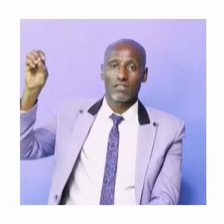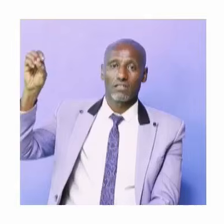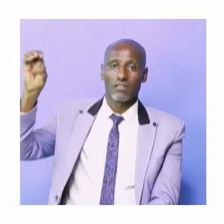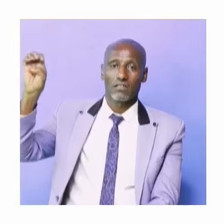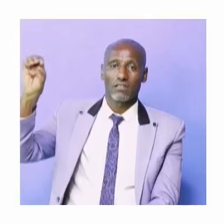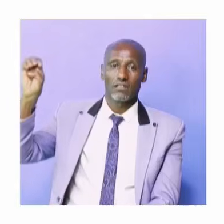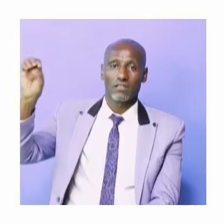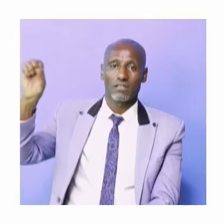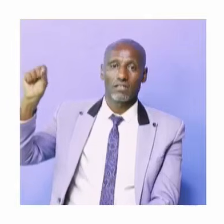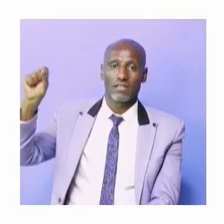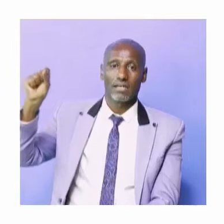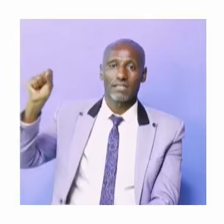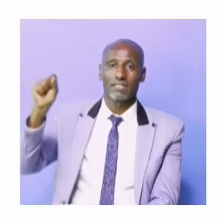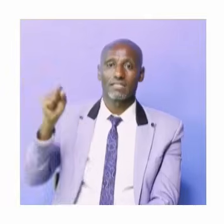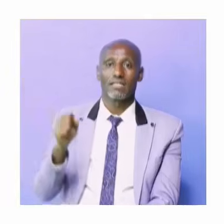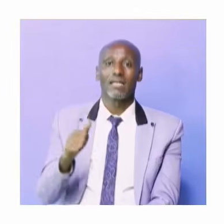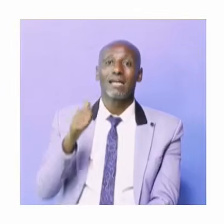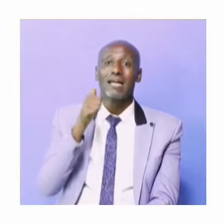Does,